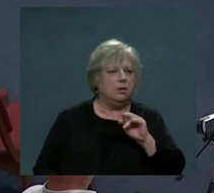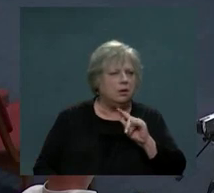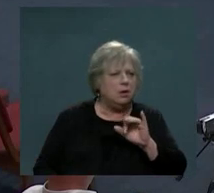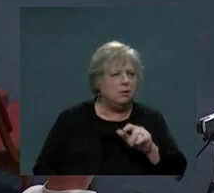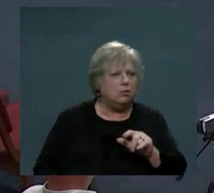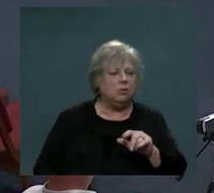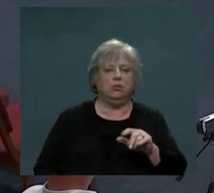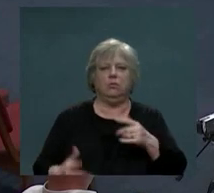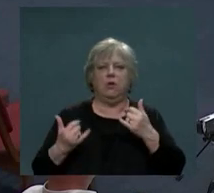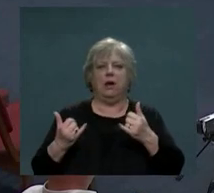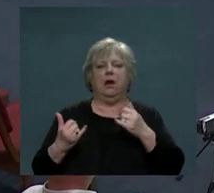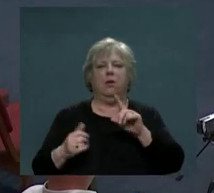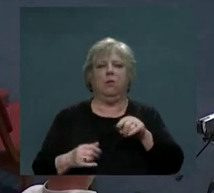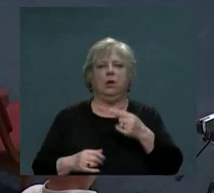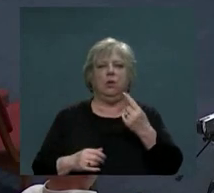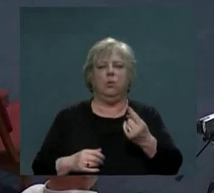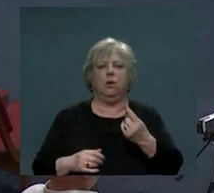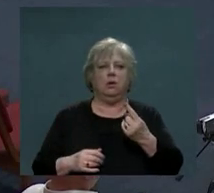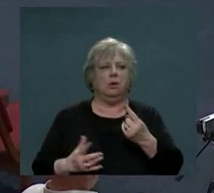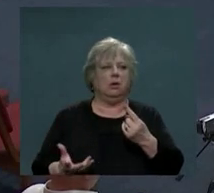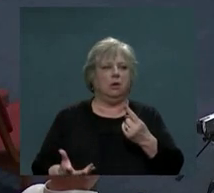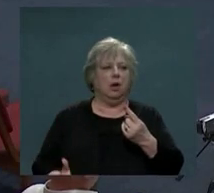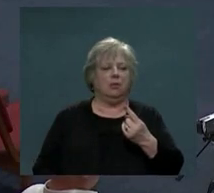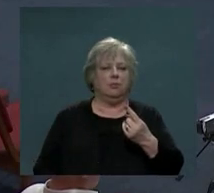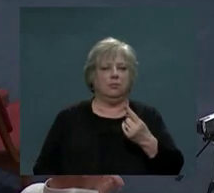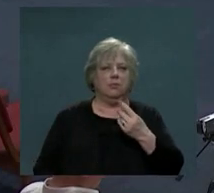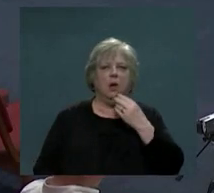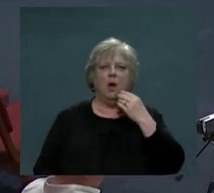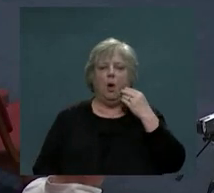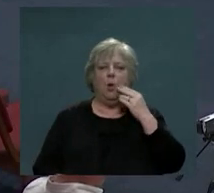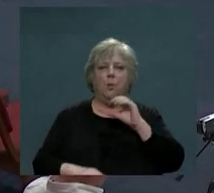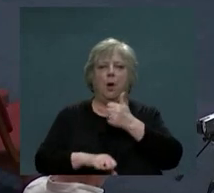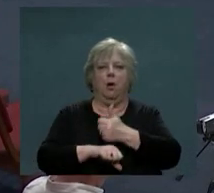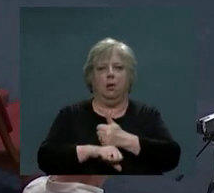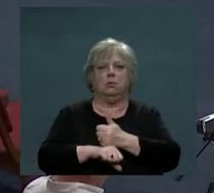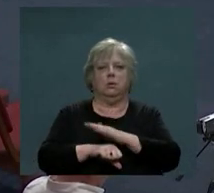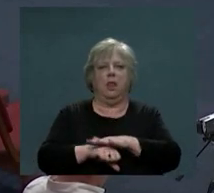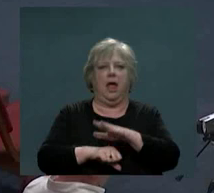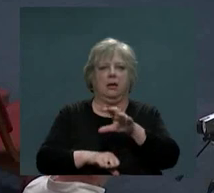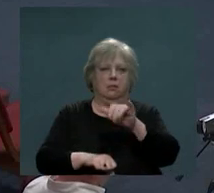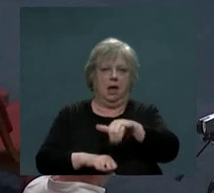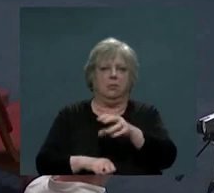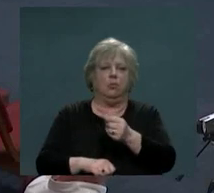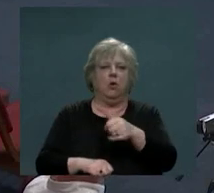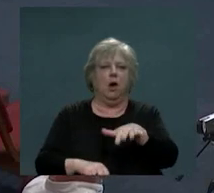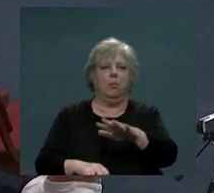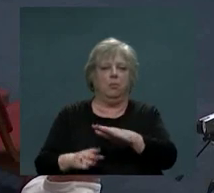No, right now there's only one home on the property.